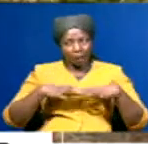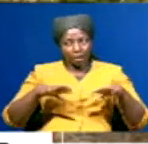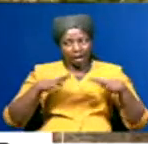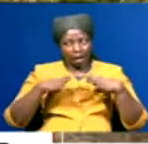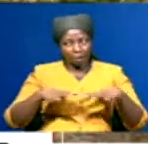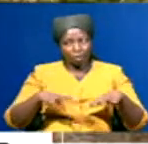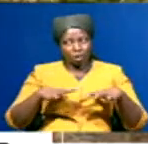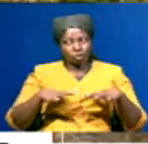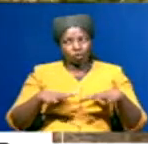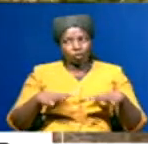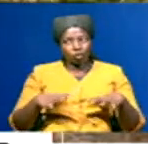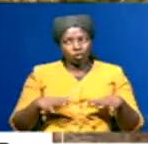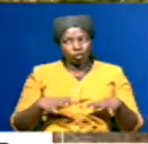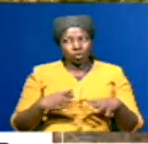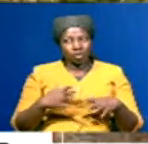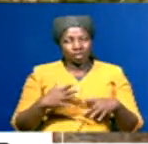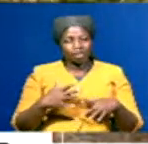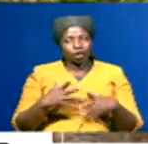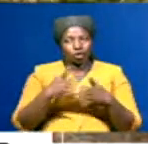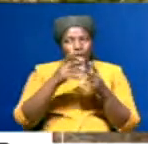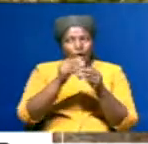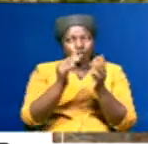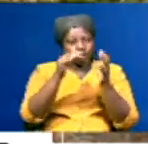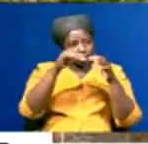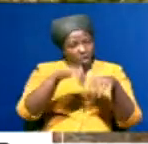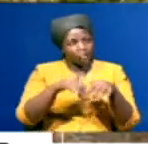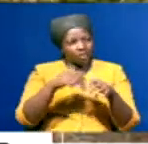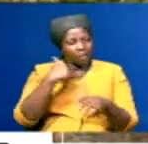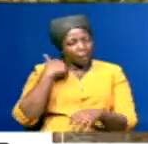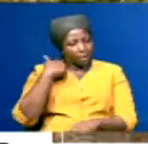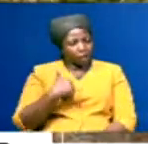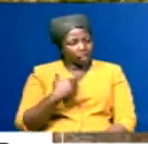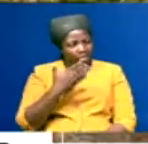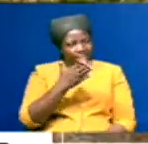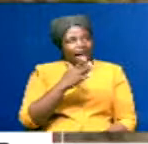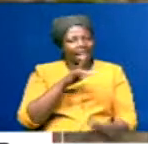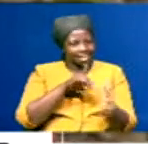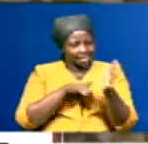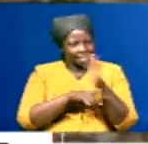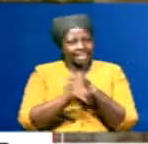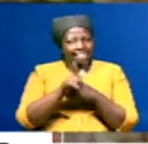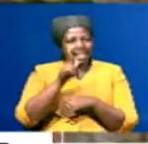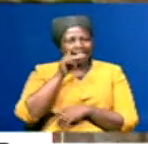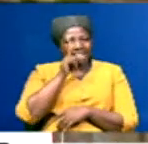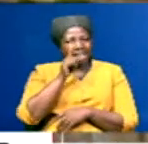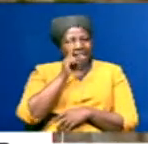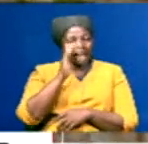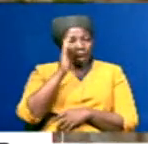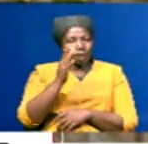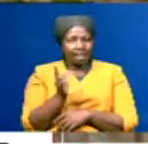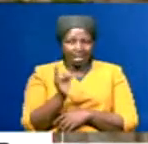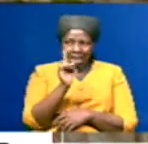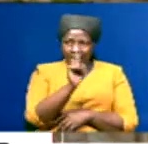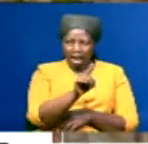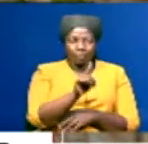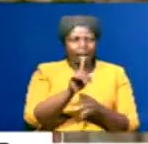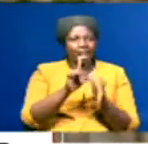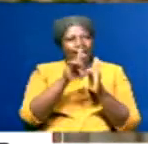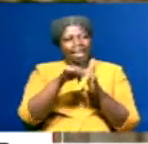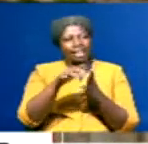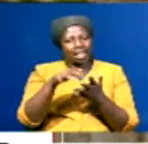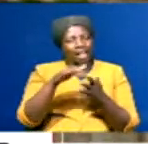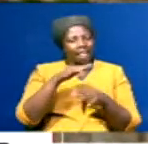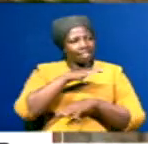Lancaster Conference, I was in London. And I will go there. And later got in the evening